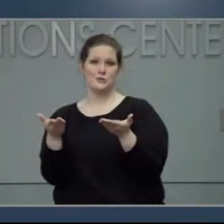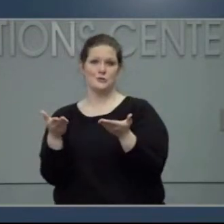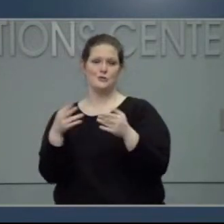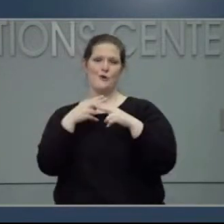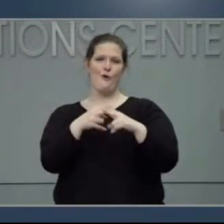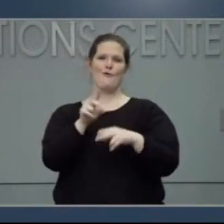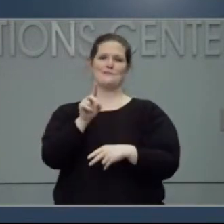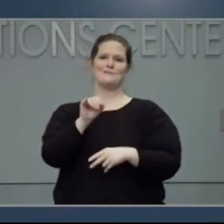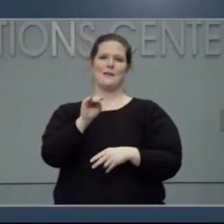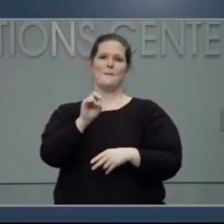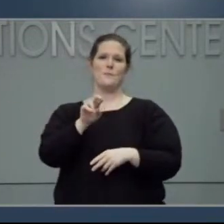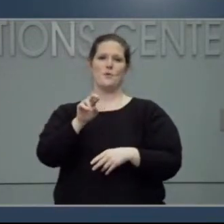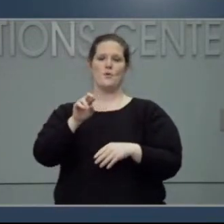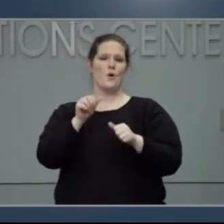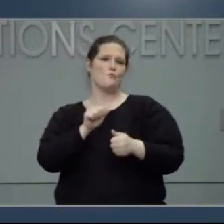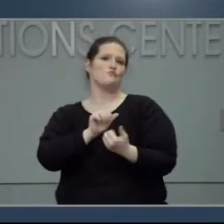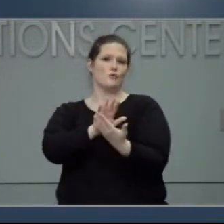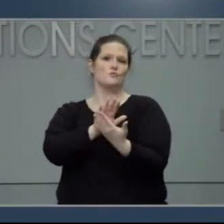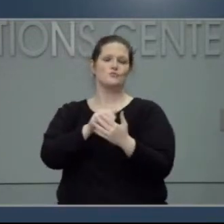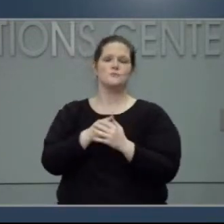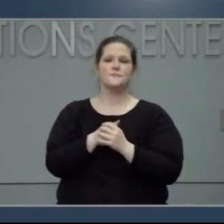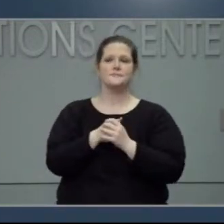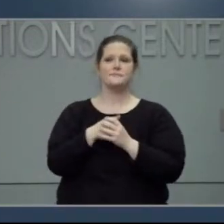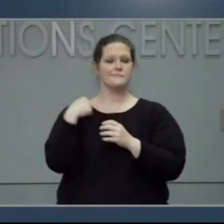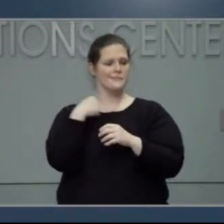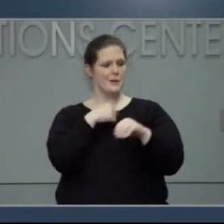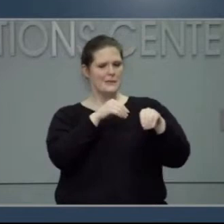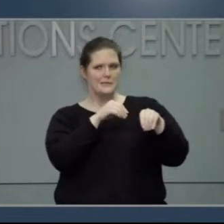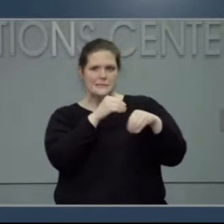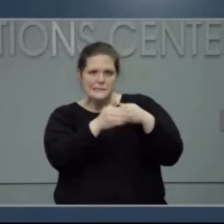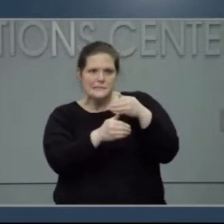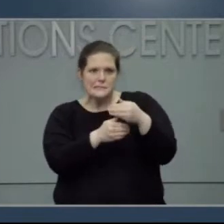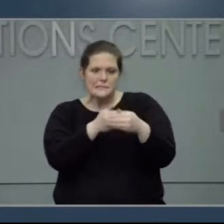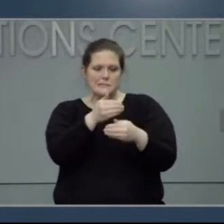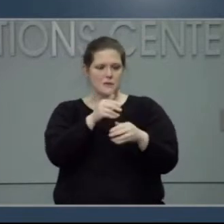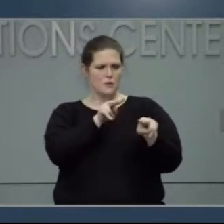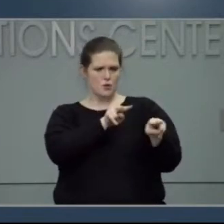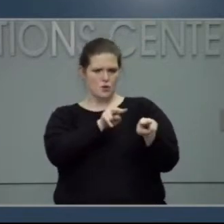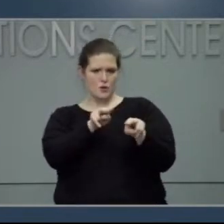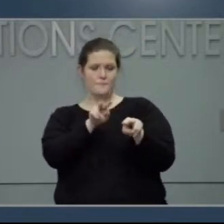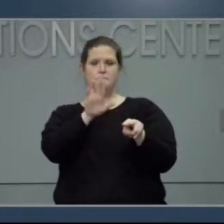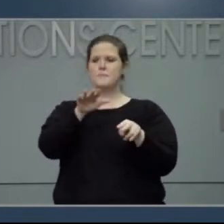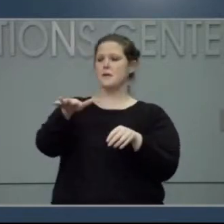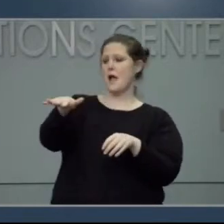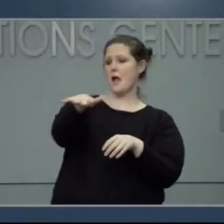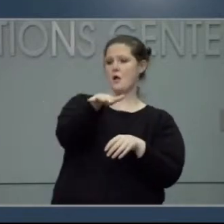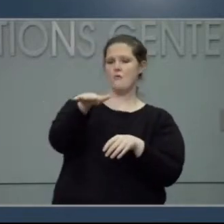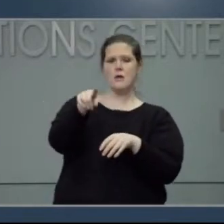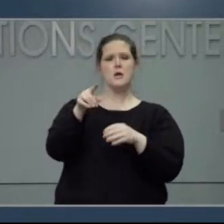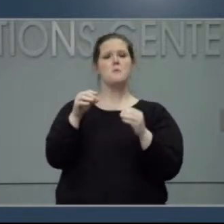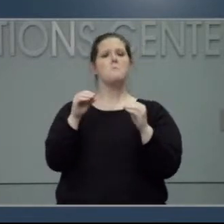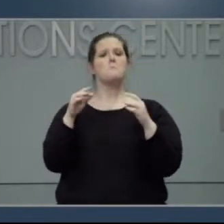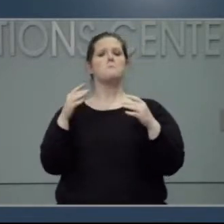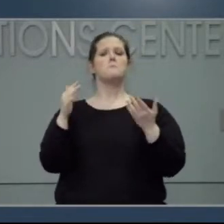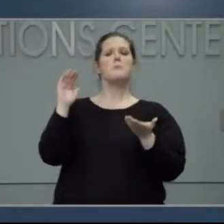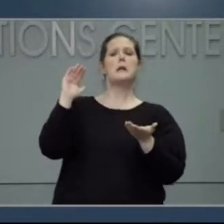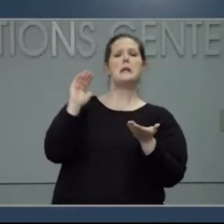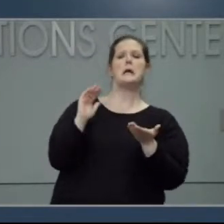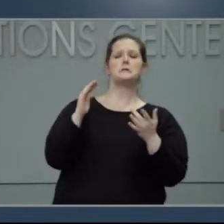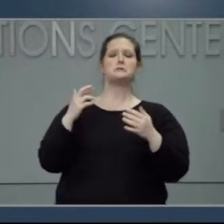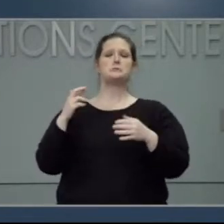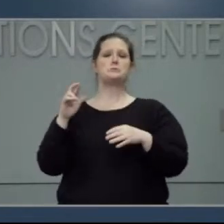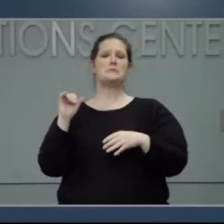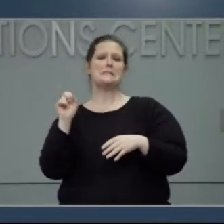maintain 6 feet of distance, lower risk settings can open further, while higher risk settings really